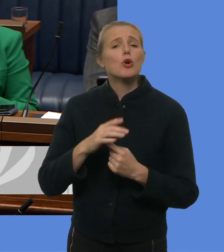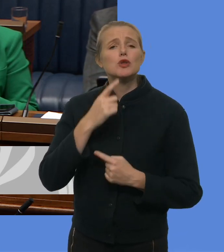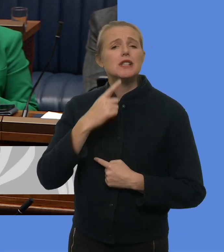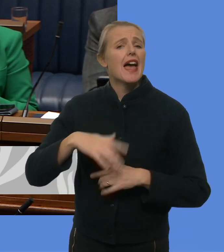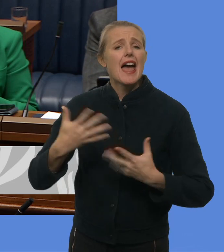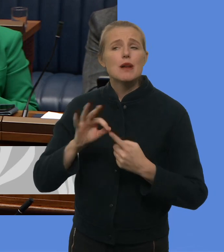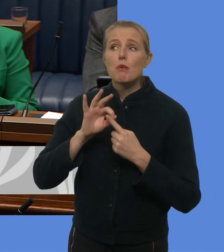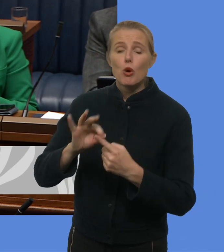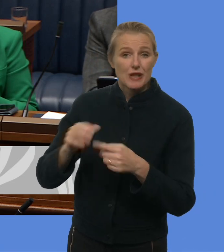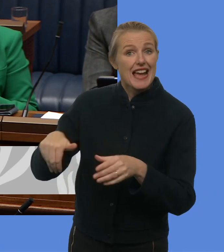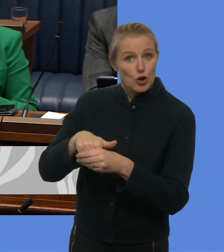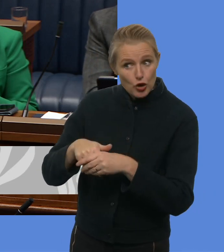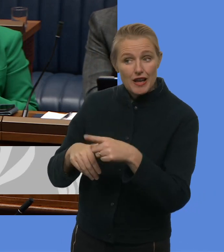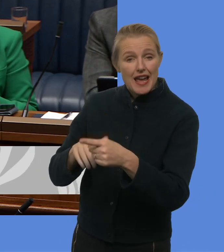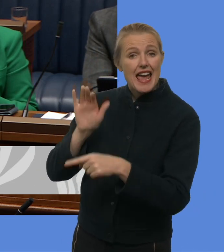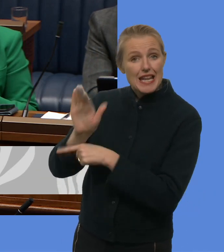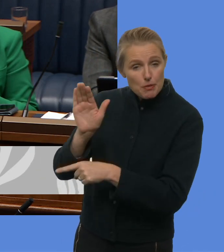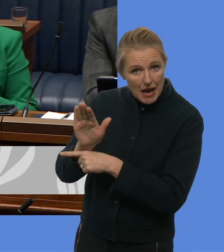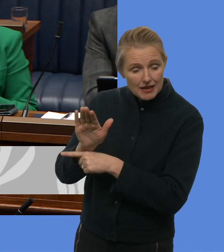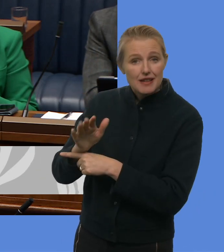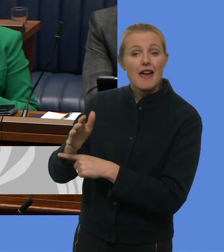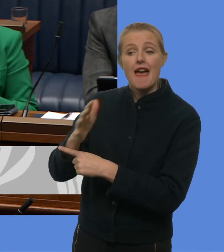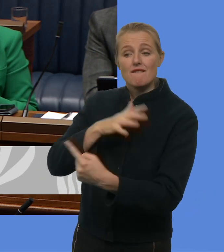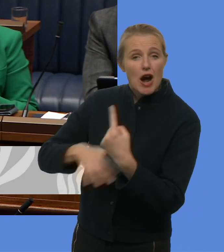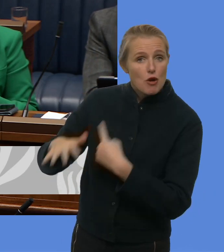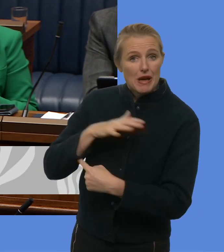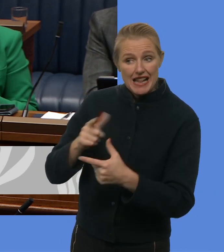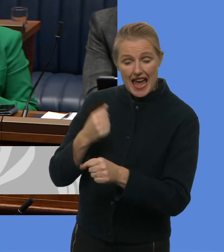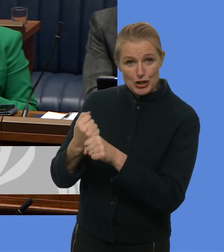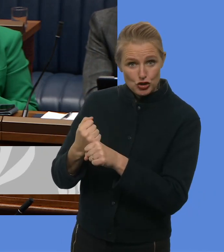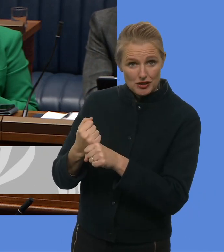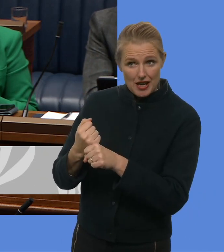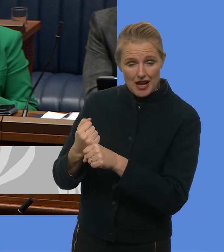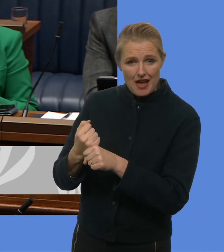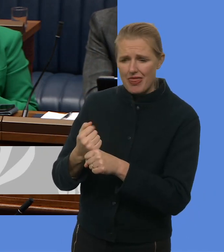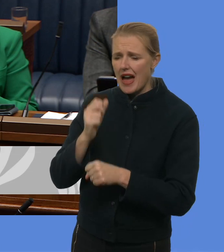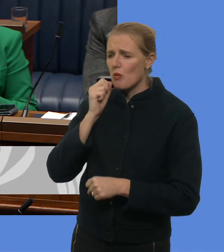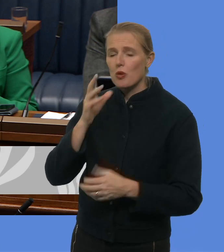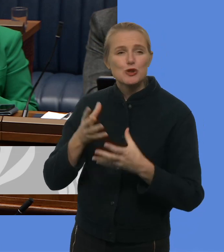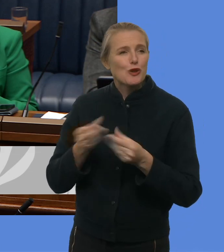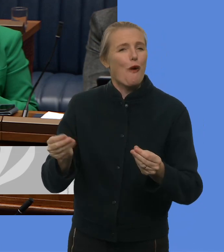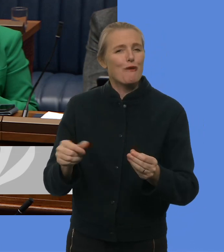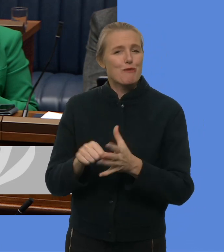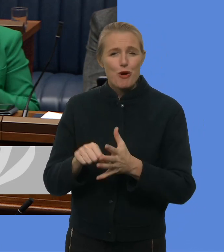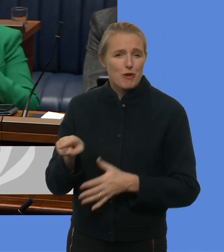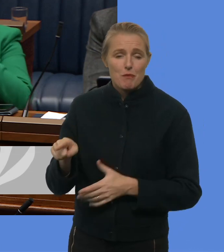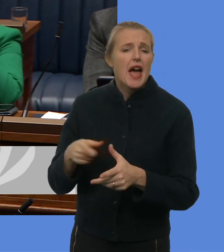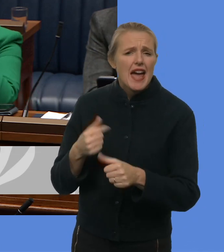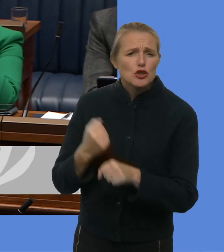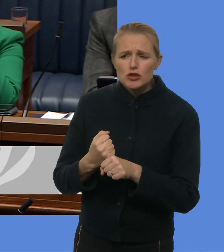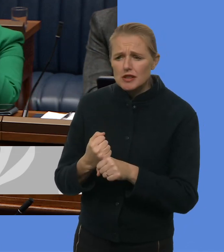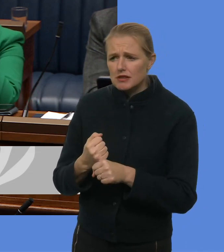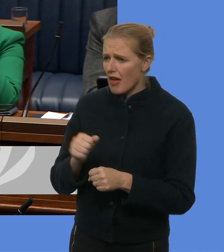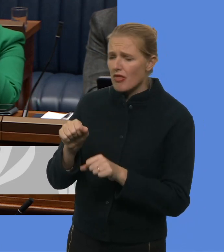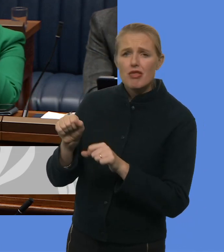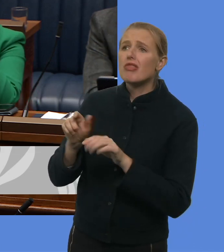including an independent environmental agency or body, is not going to be the silver bullet in terms of these issues. These agencies do